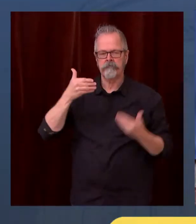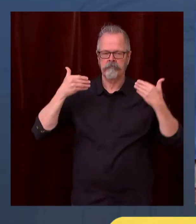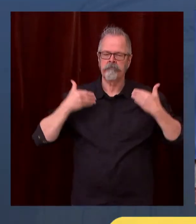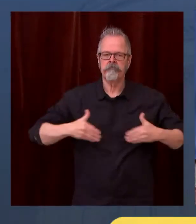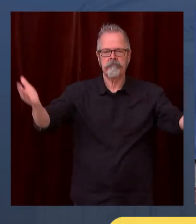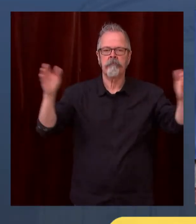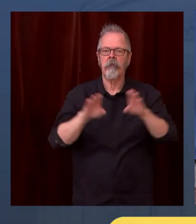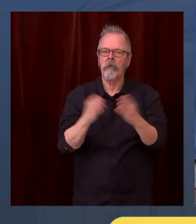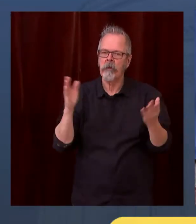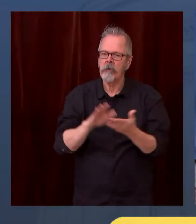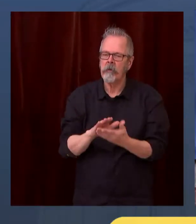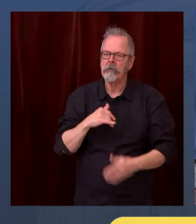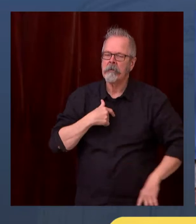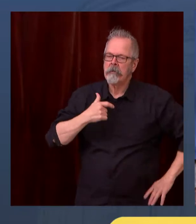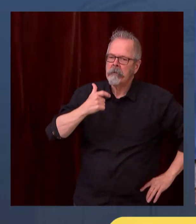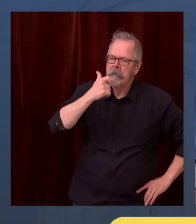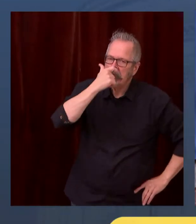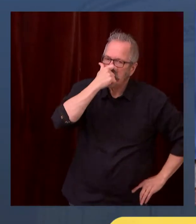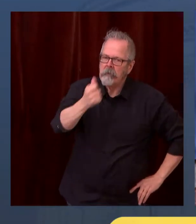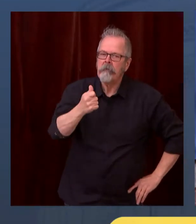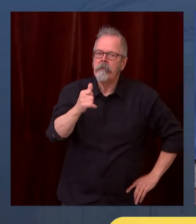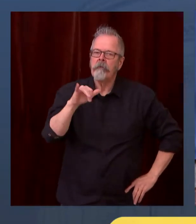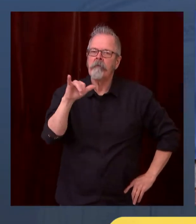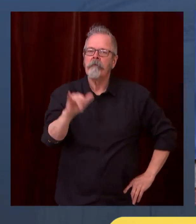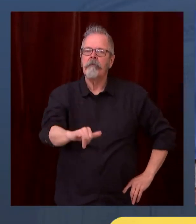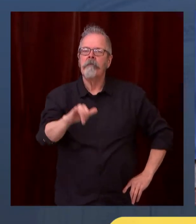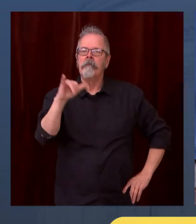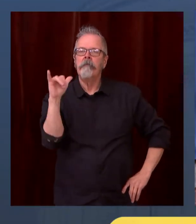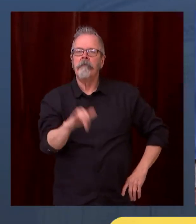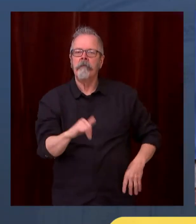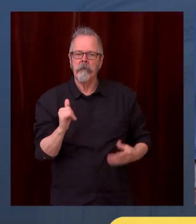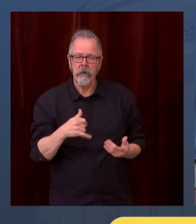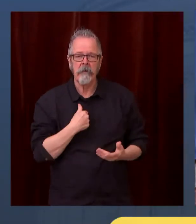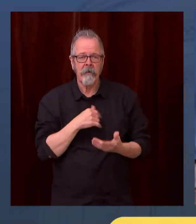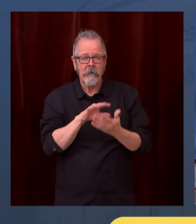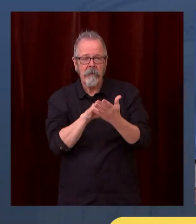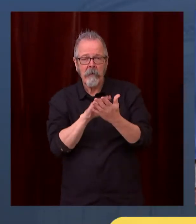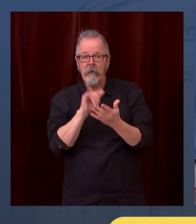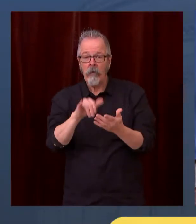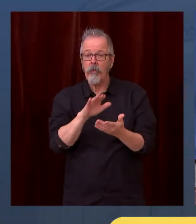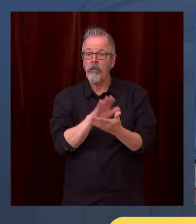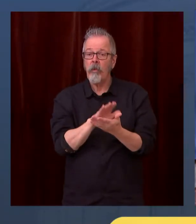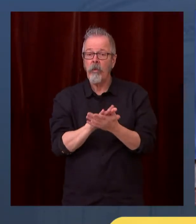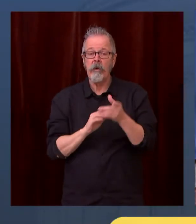tidbit here and there. When the school started to go from the